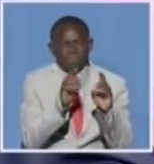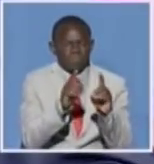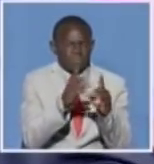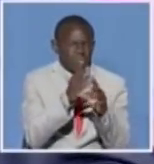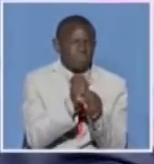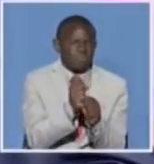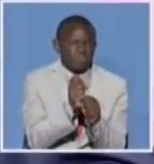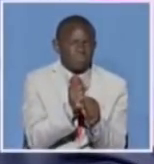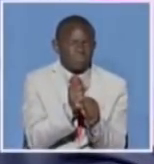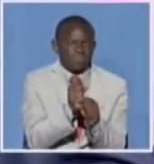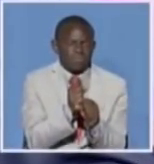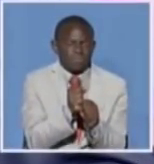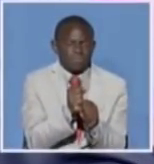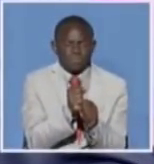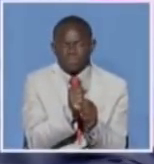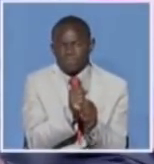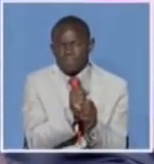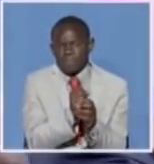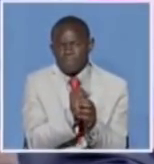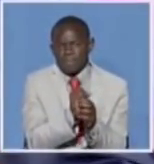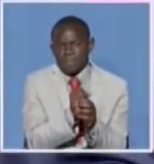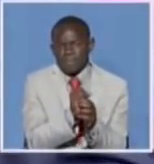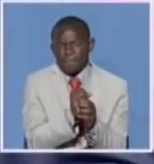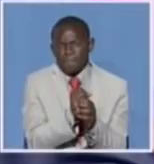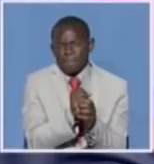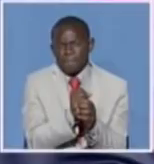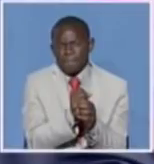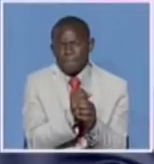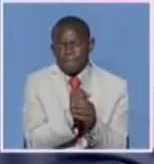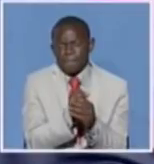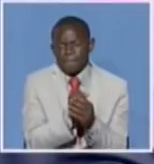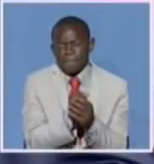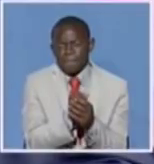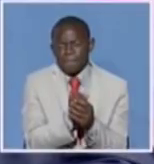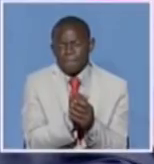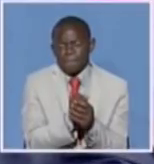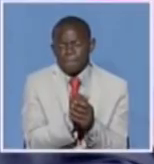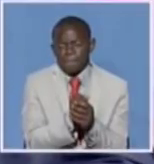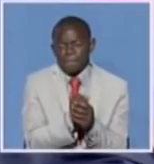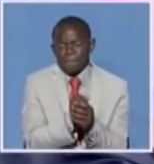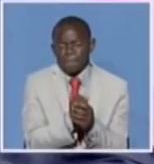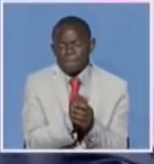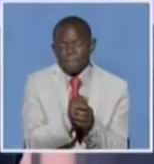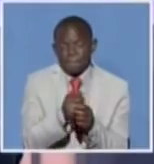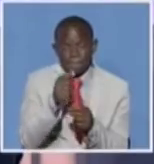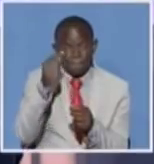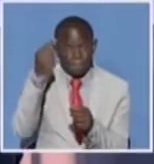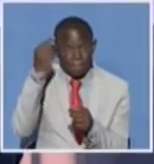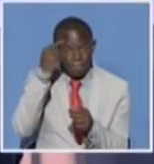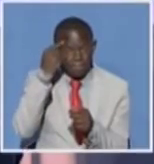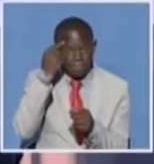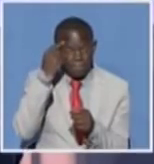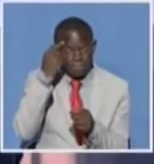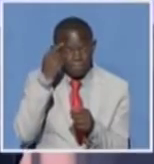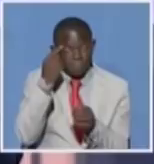that opportunity and chance. And this is the desire. And this is why the government wanted to